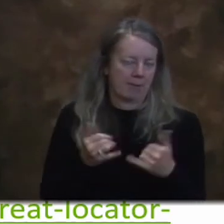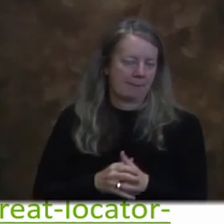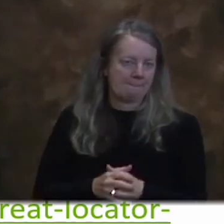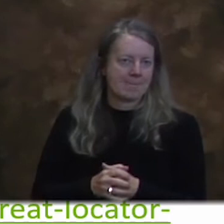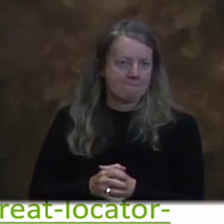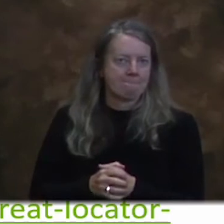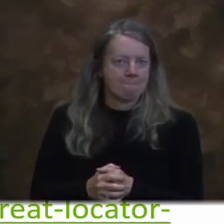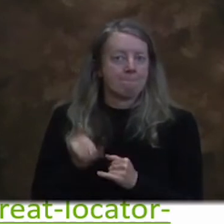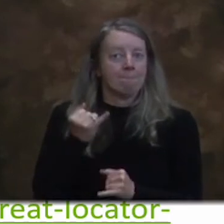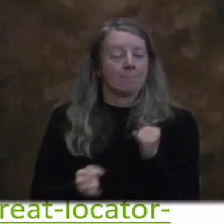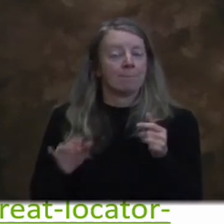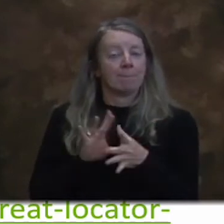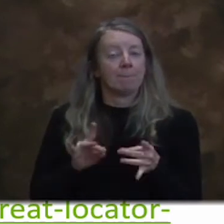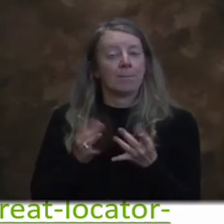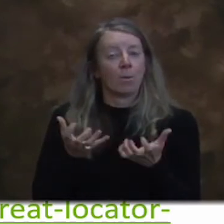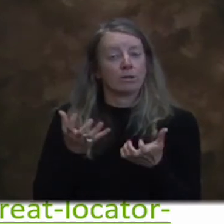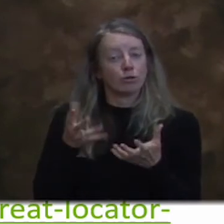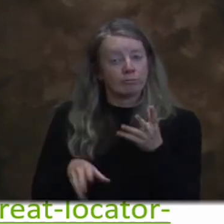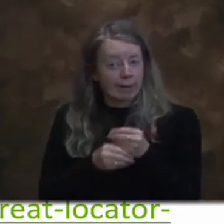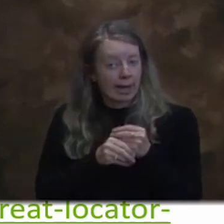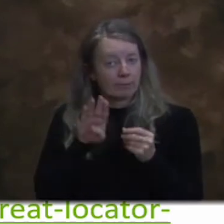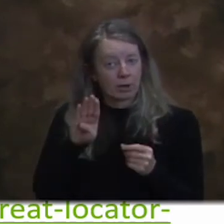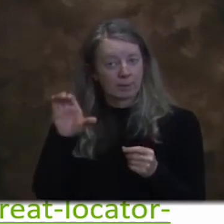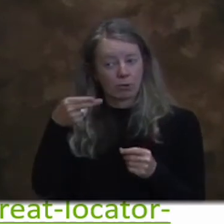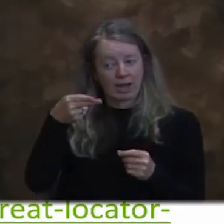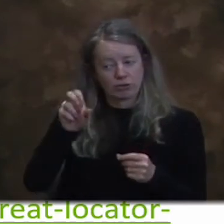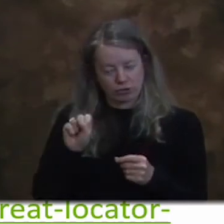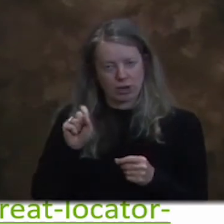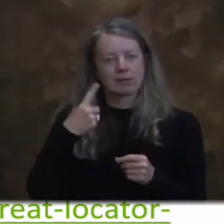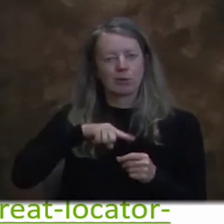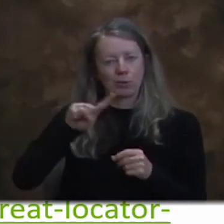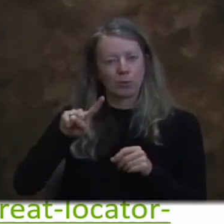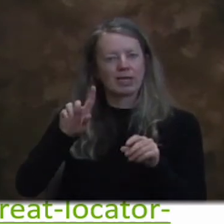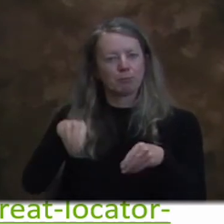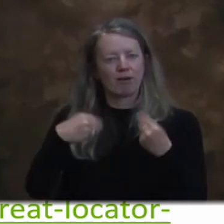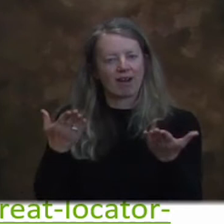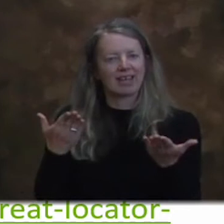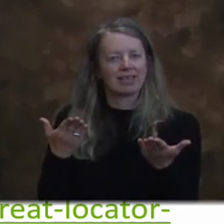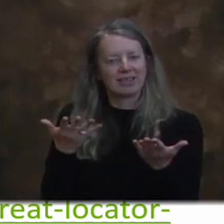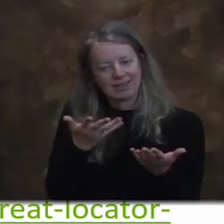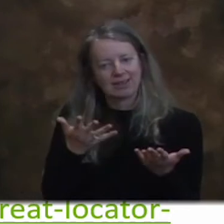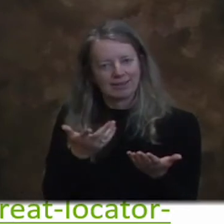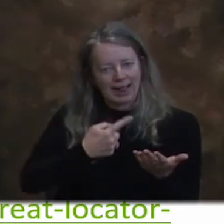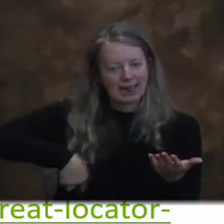And lastly, I did want to mention that Buncombe County HHS provided a Let's Talk Treatment